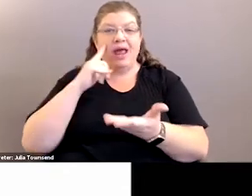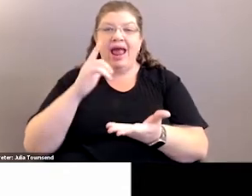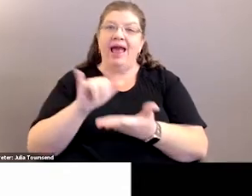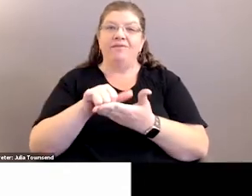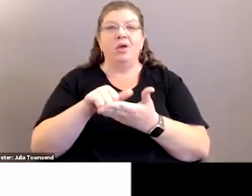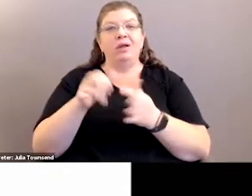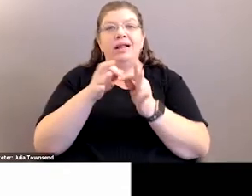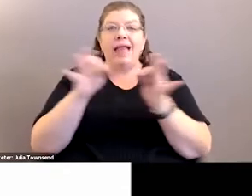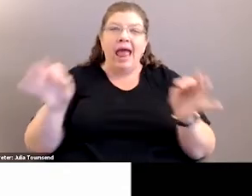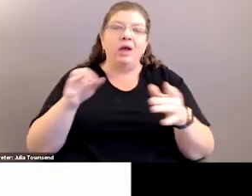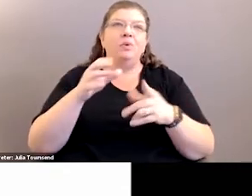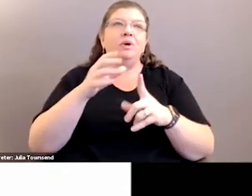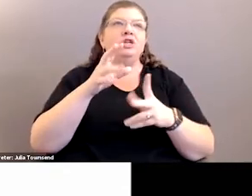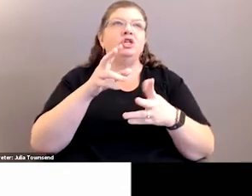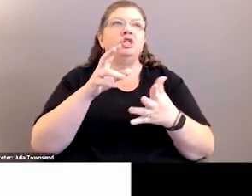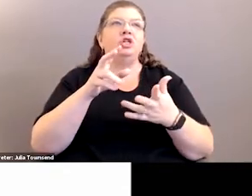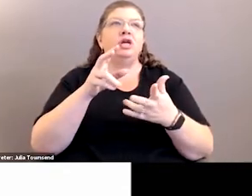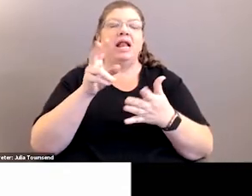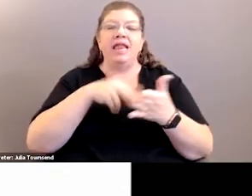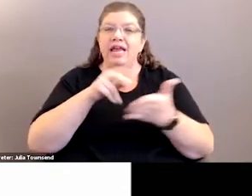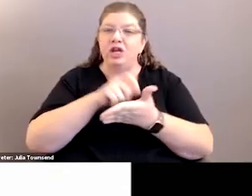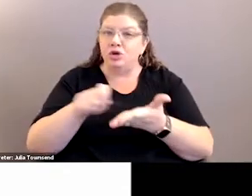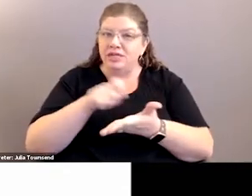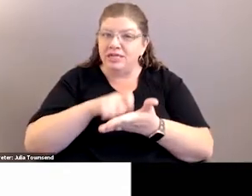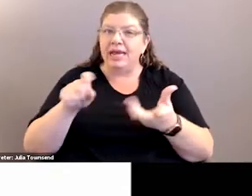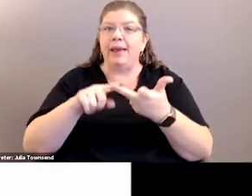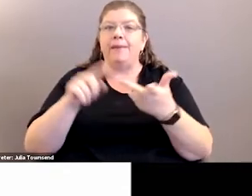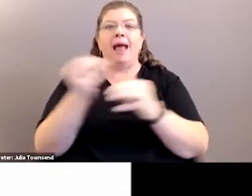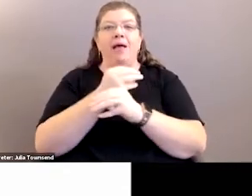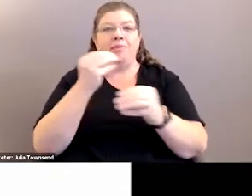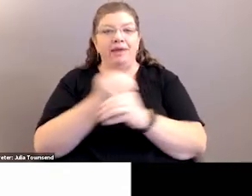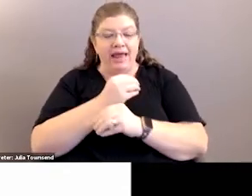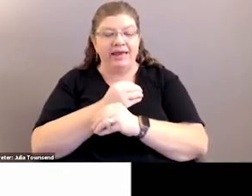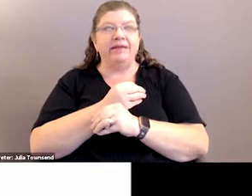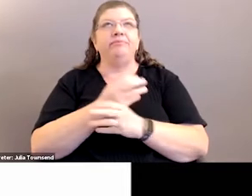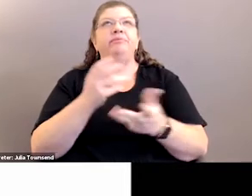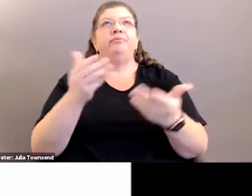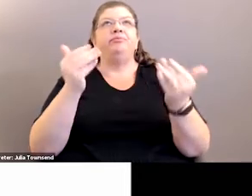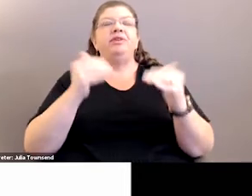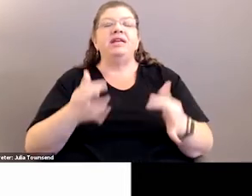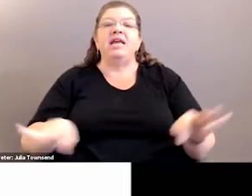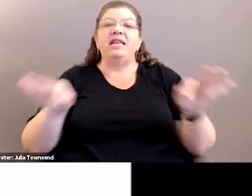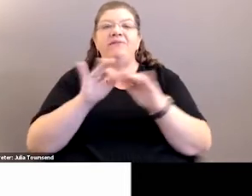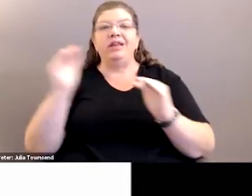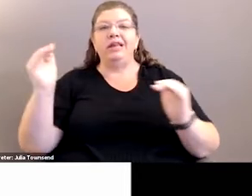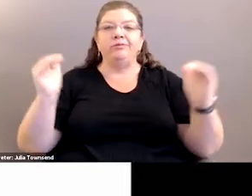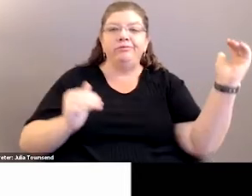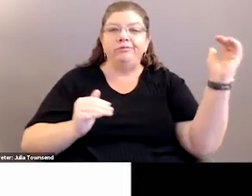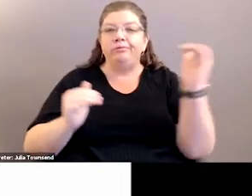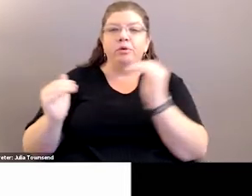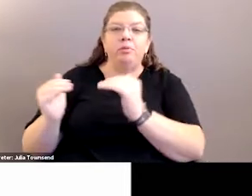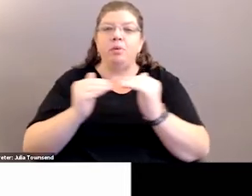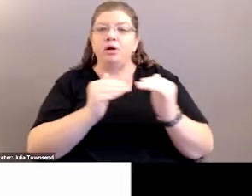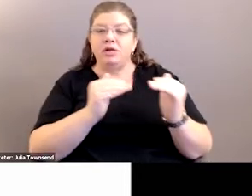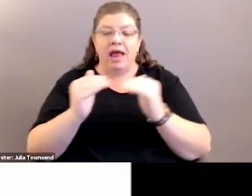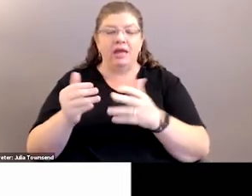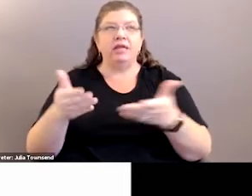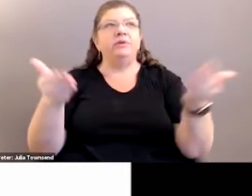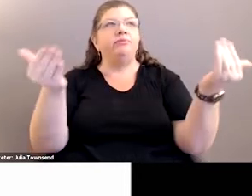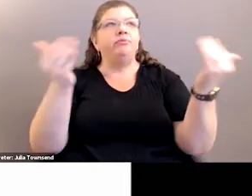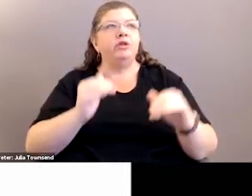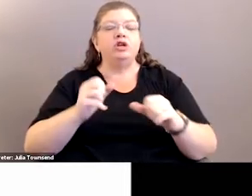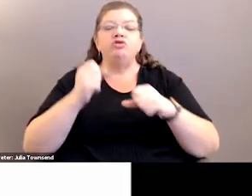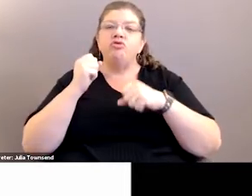language literacy and mathematics significant disproportionality and so on we have strengthening the learning of emergent